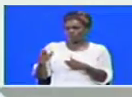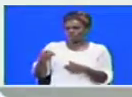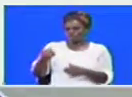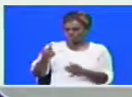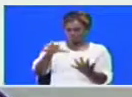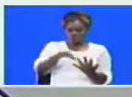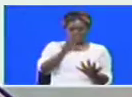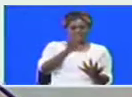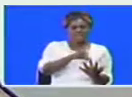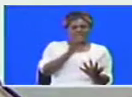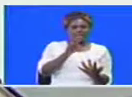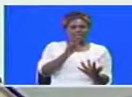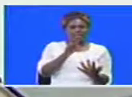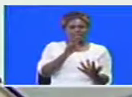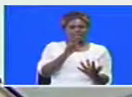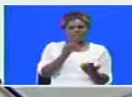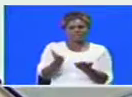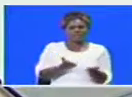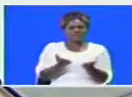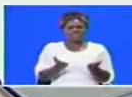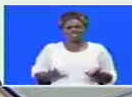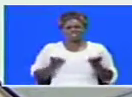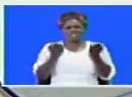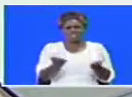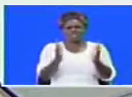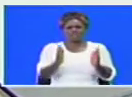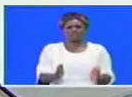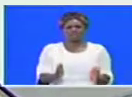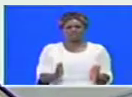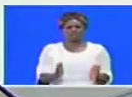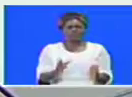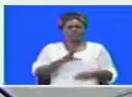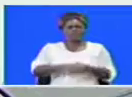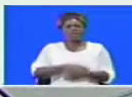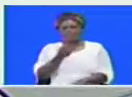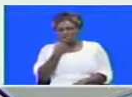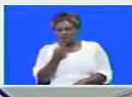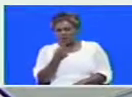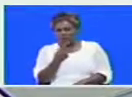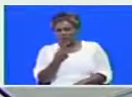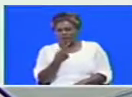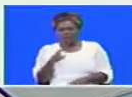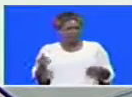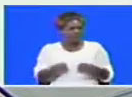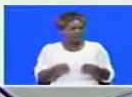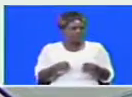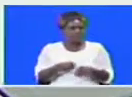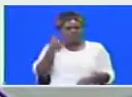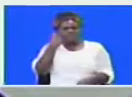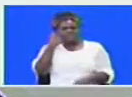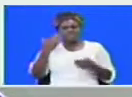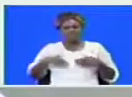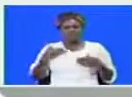have to select your preferred provider, your preferred facility where you need to seek medication. Besides outpatient, we